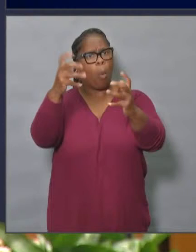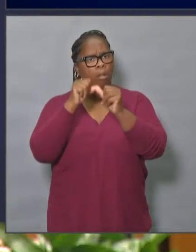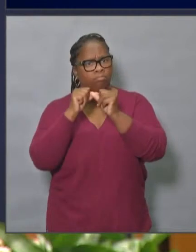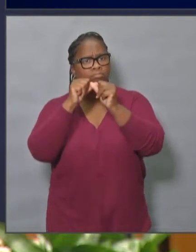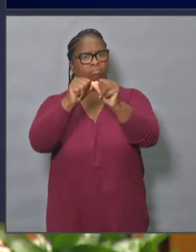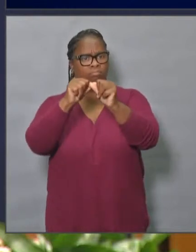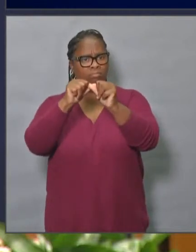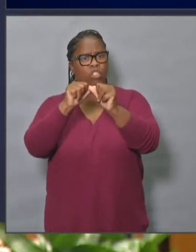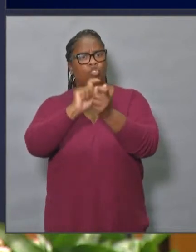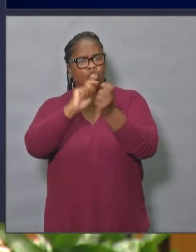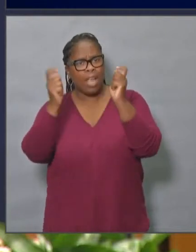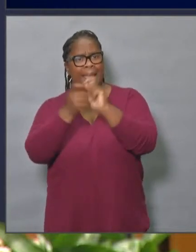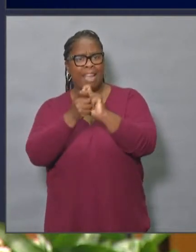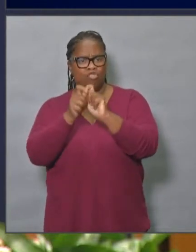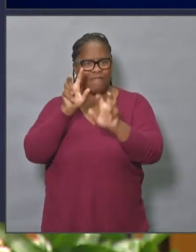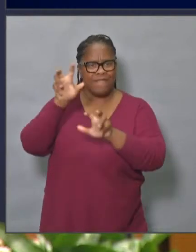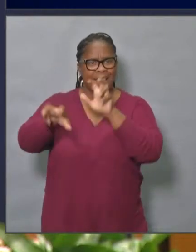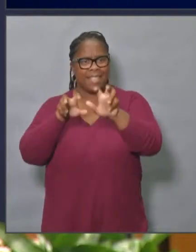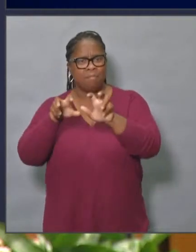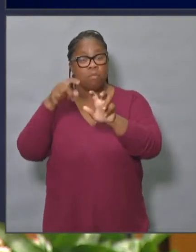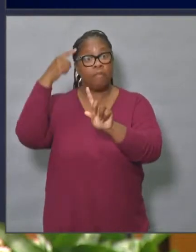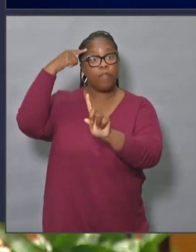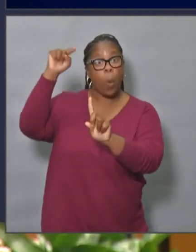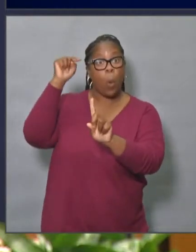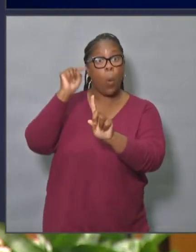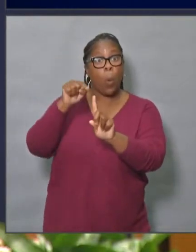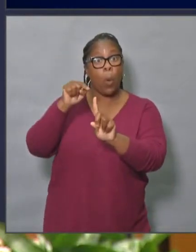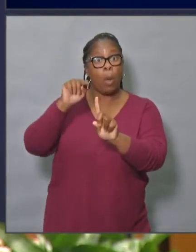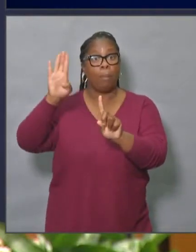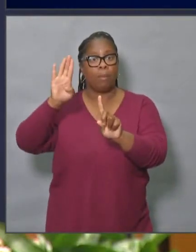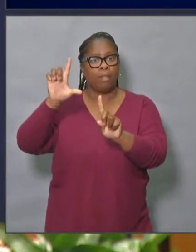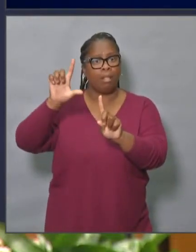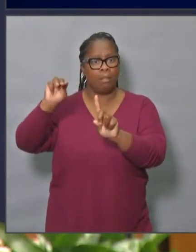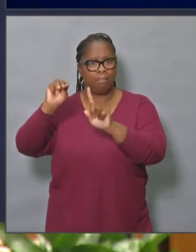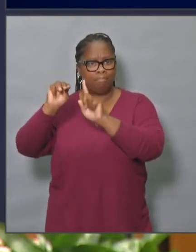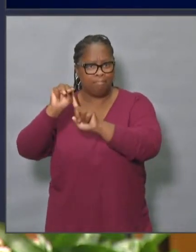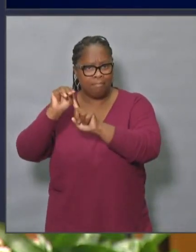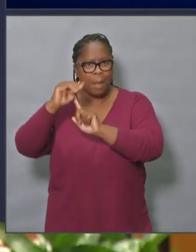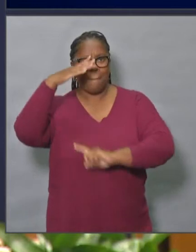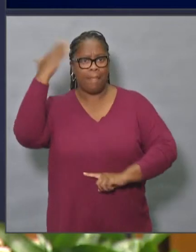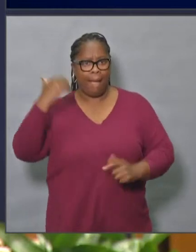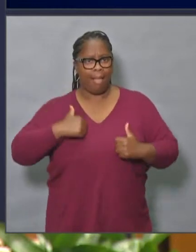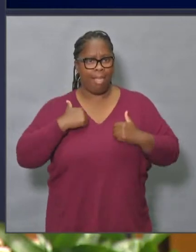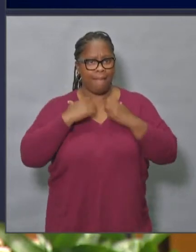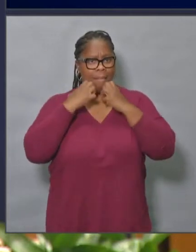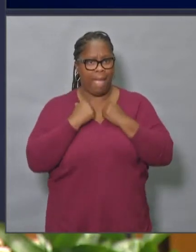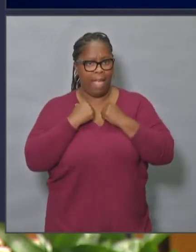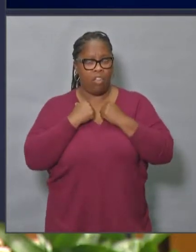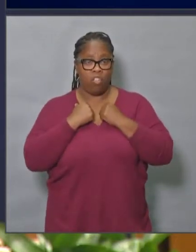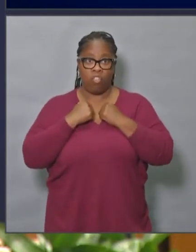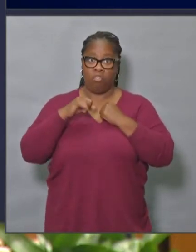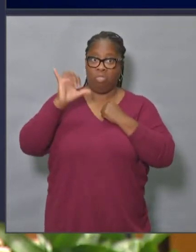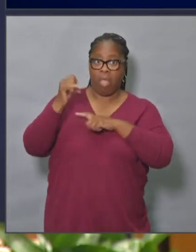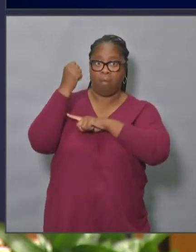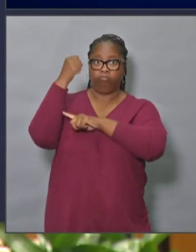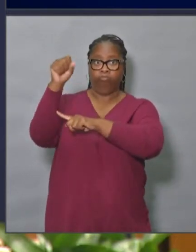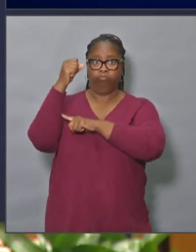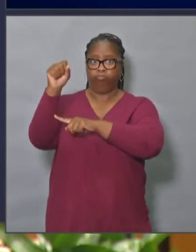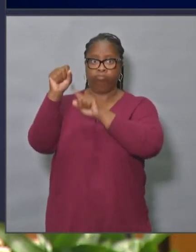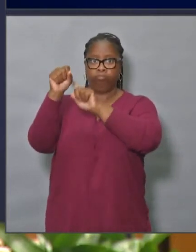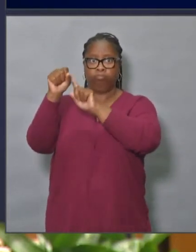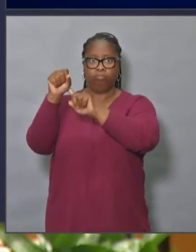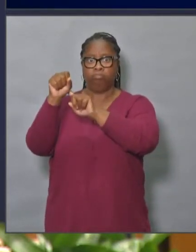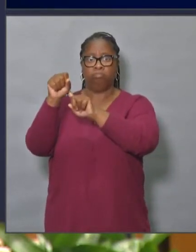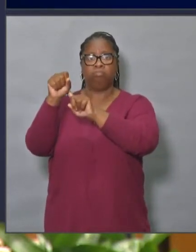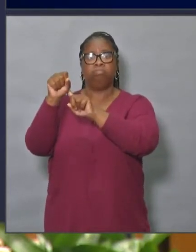Matter. And I know this uprising will be sustained and translate into many reforms. And I want to thank the